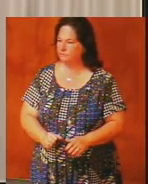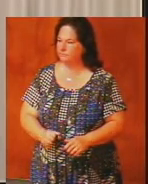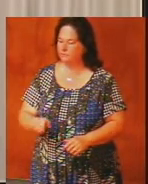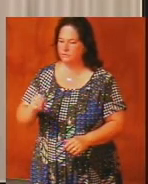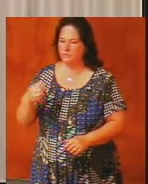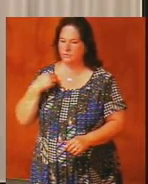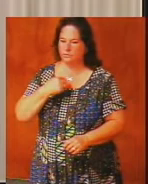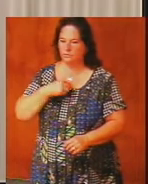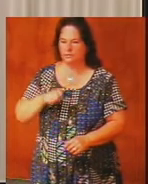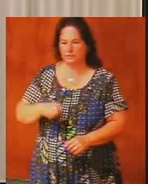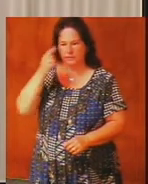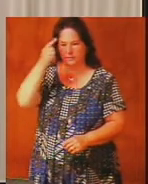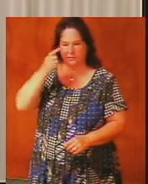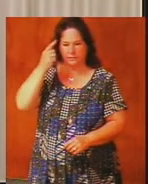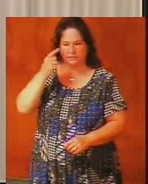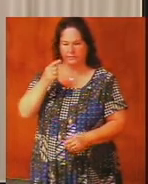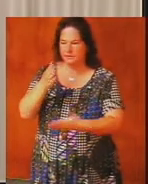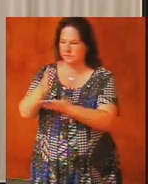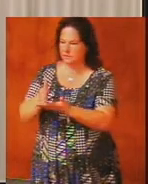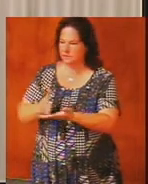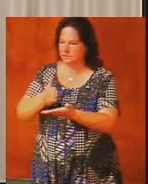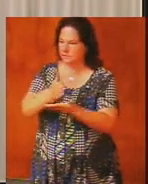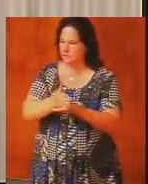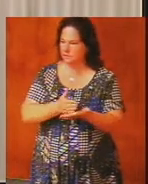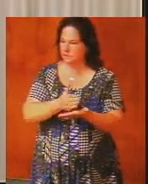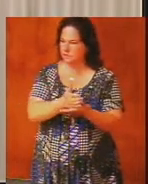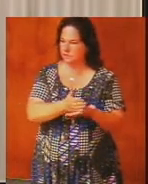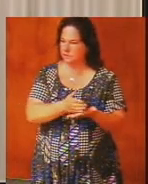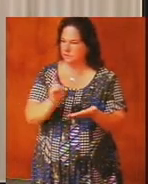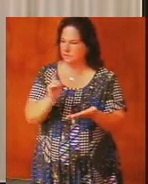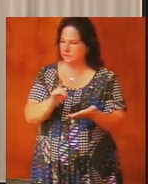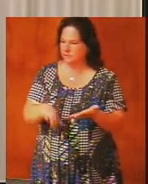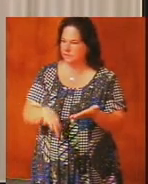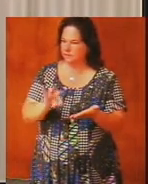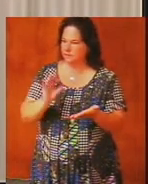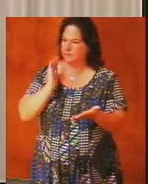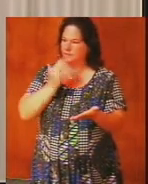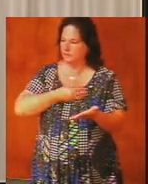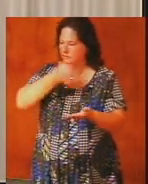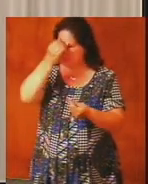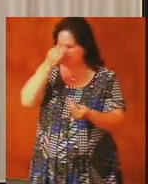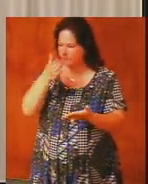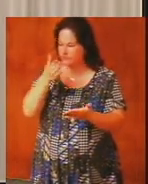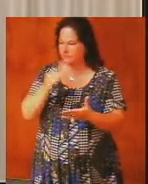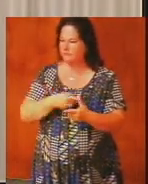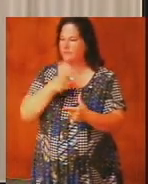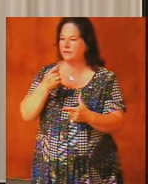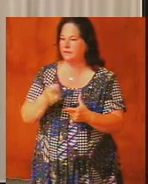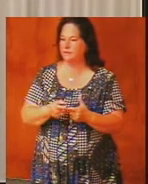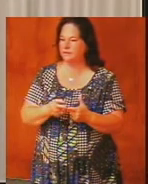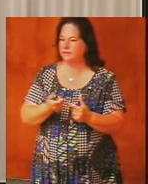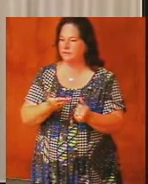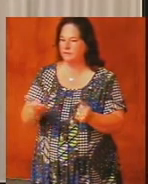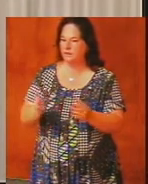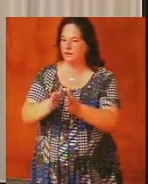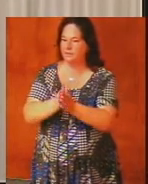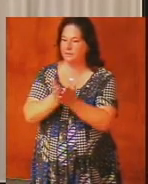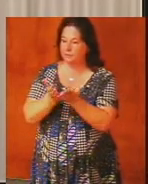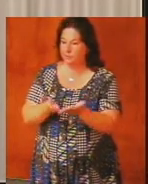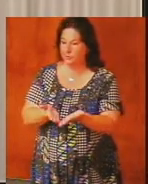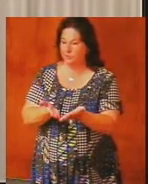So we need to think about the sections where we find our information. And then, of course, there's the book.